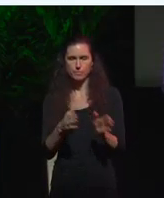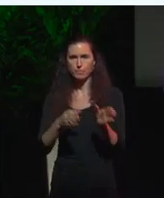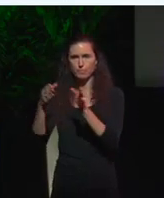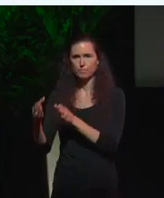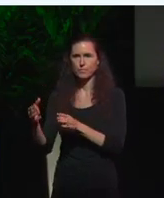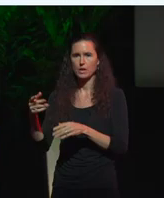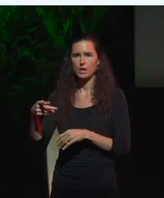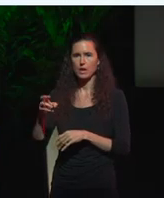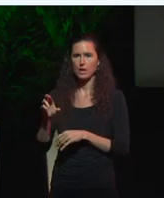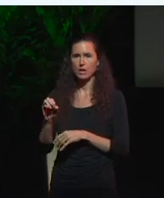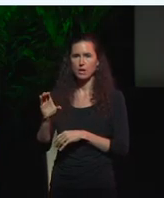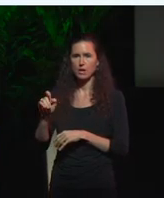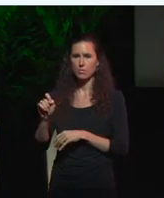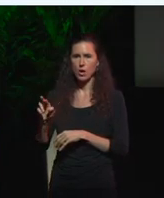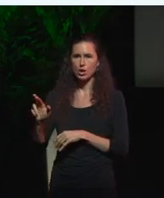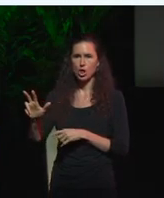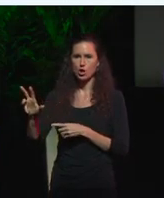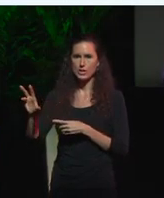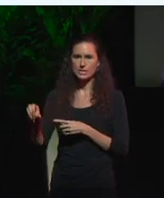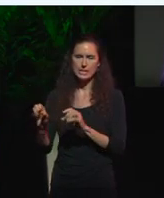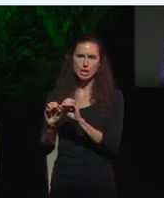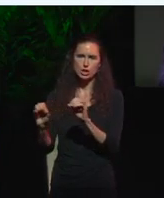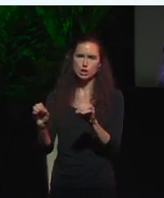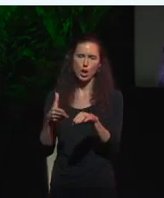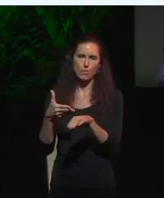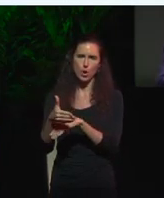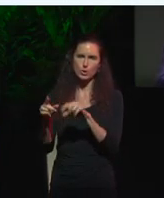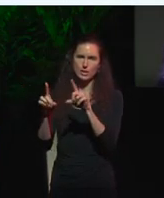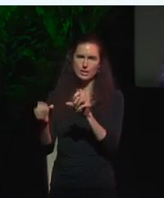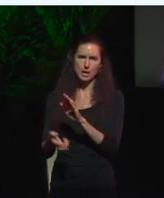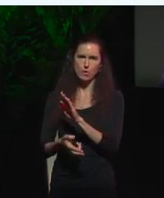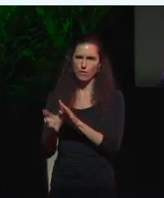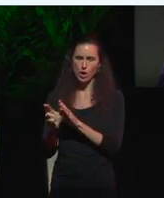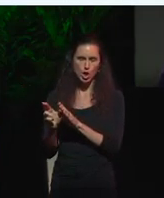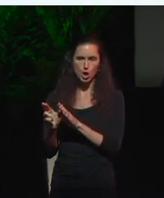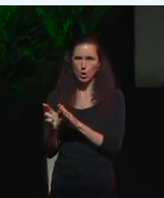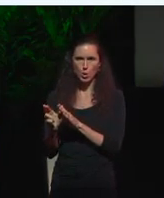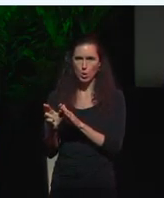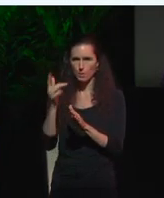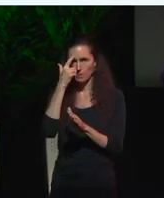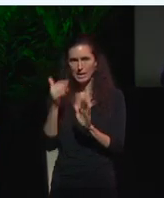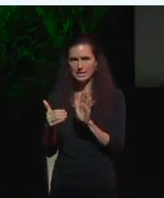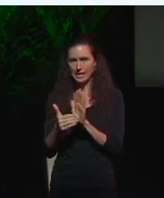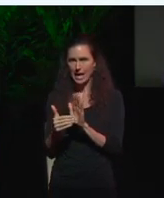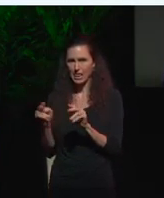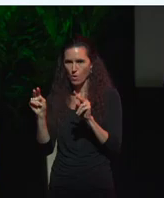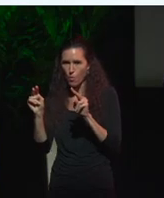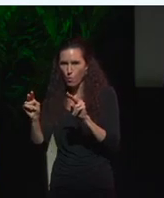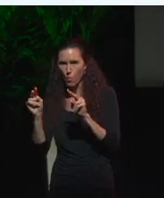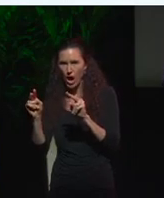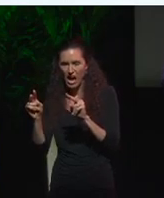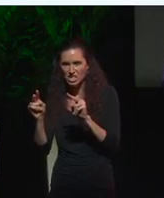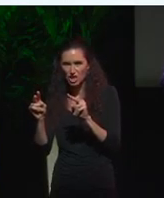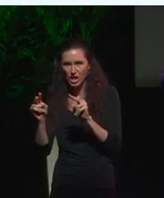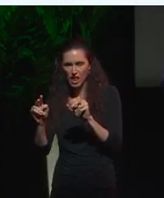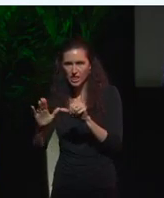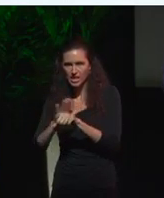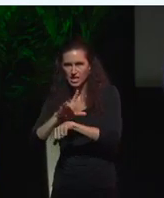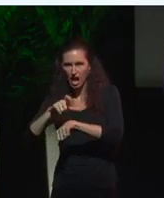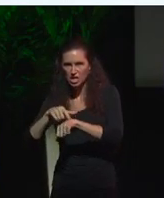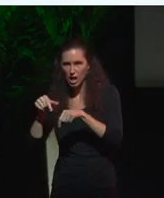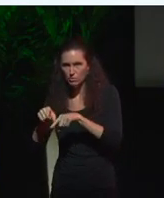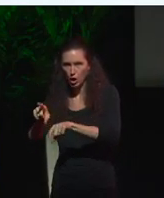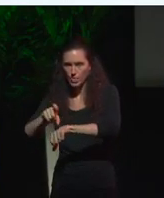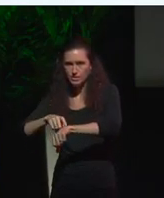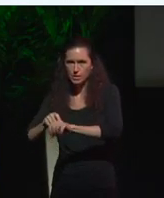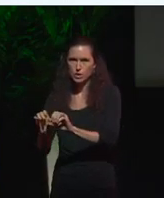with Proctor 360, there is no post-exam review by our proctors because again, they were reviewing the entire exam. They were there for the